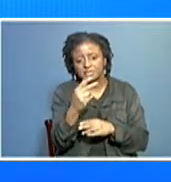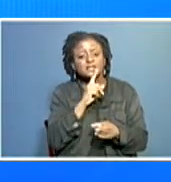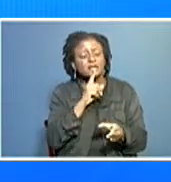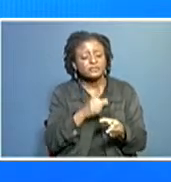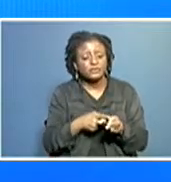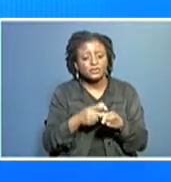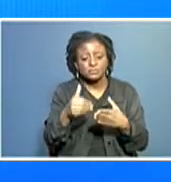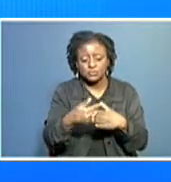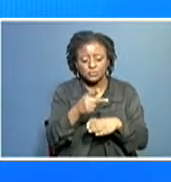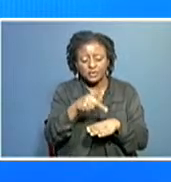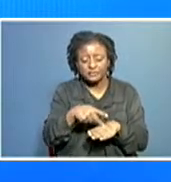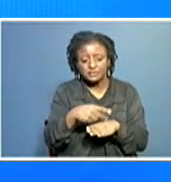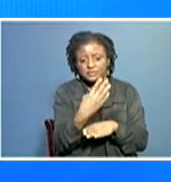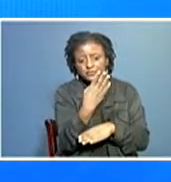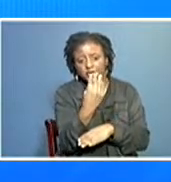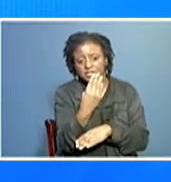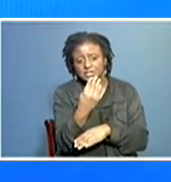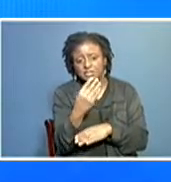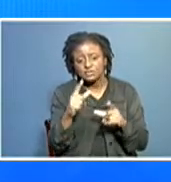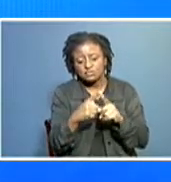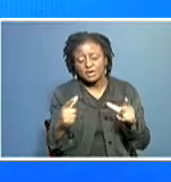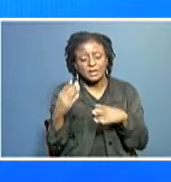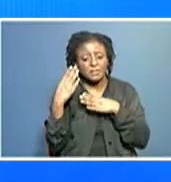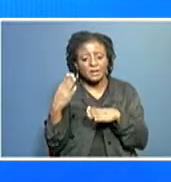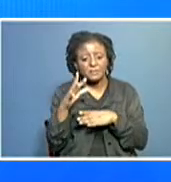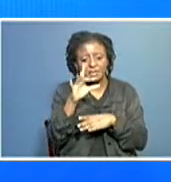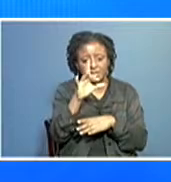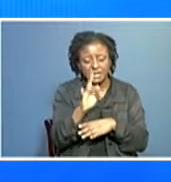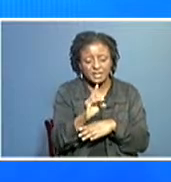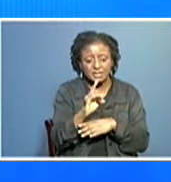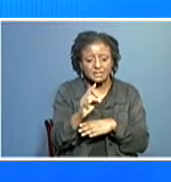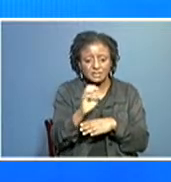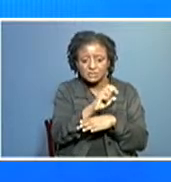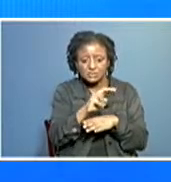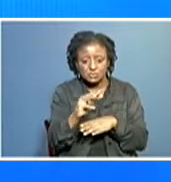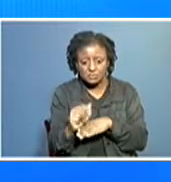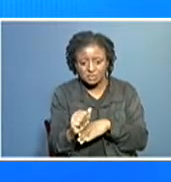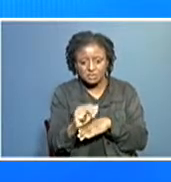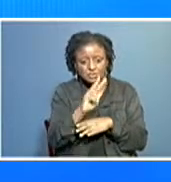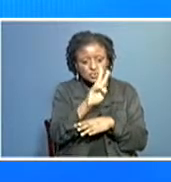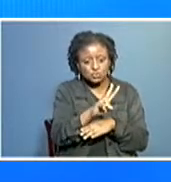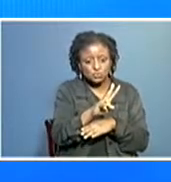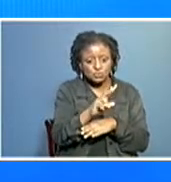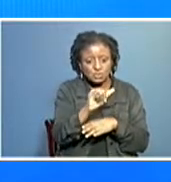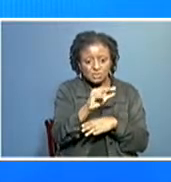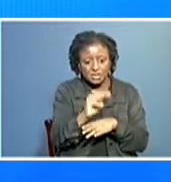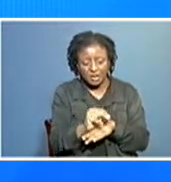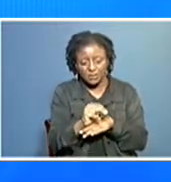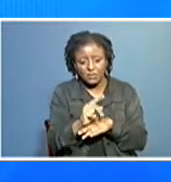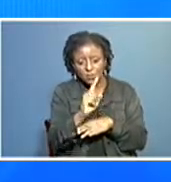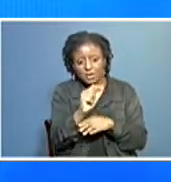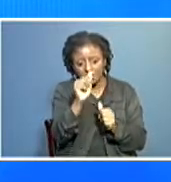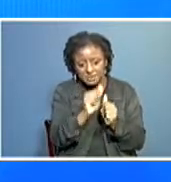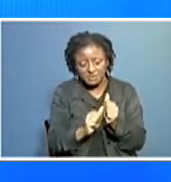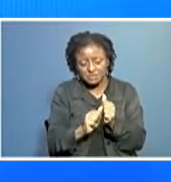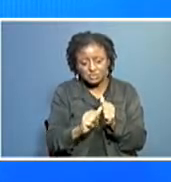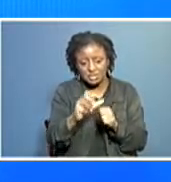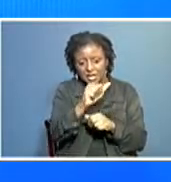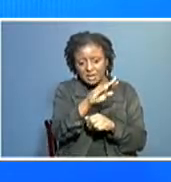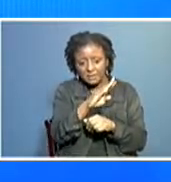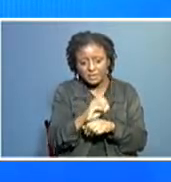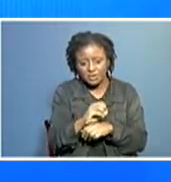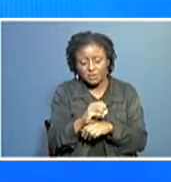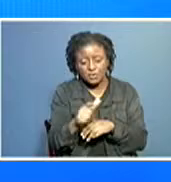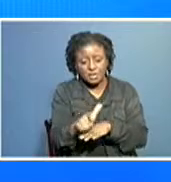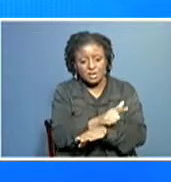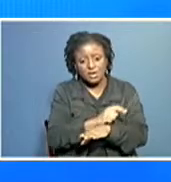on New Providence, 14 on Grand Bahama, 8 on Exuma, 2 on Inagua, with 1 each on Abaco and Long Island.